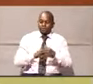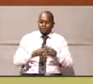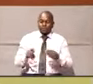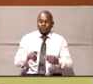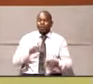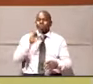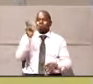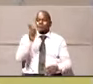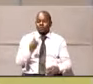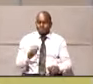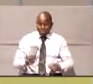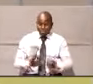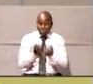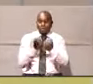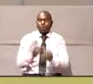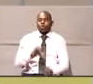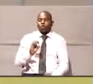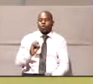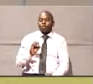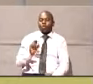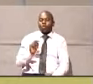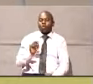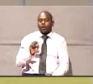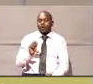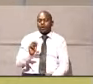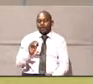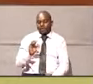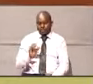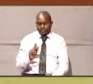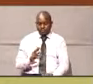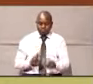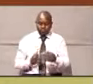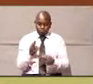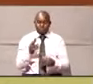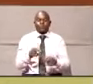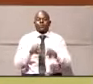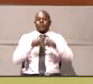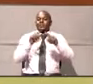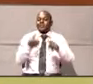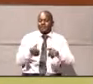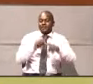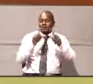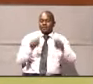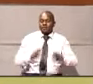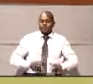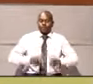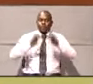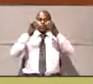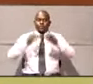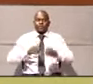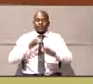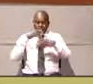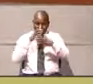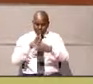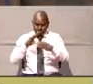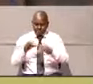Disaster Preparedness, Engineer Hira Ronek, recently commissioned 6 classrooms, 2 water tanks, and lavatories for